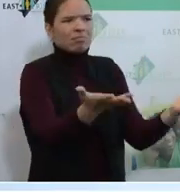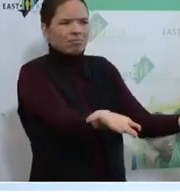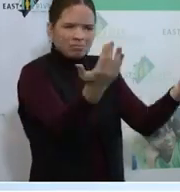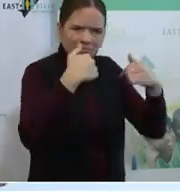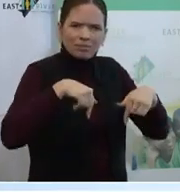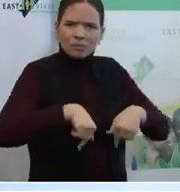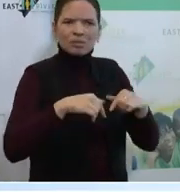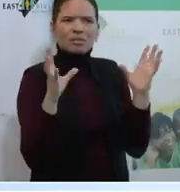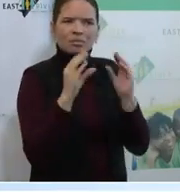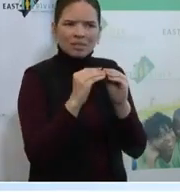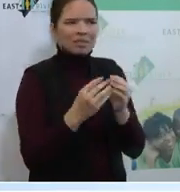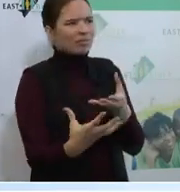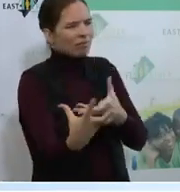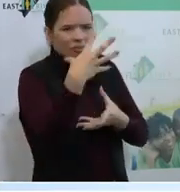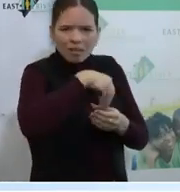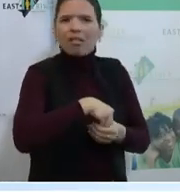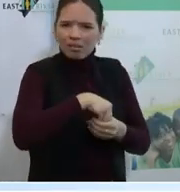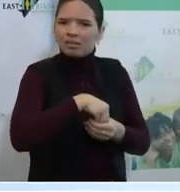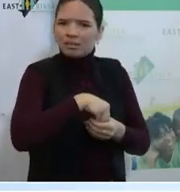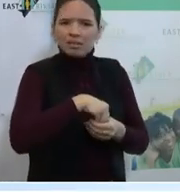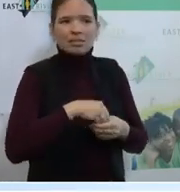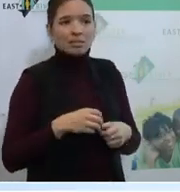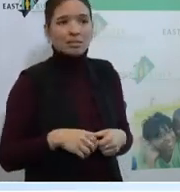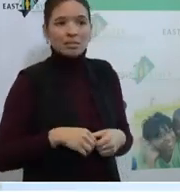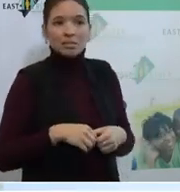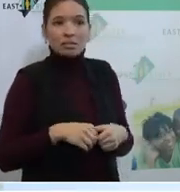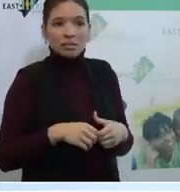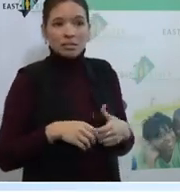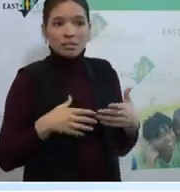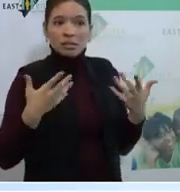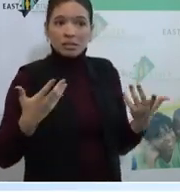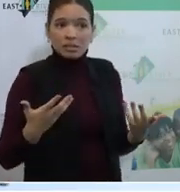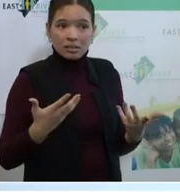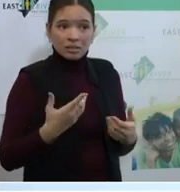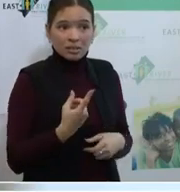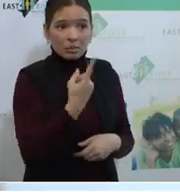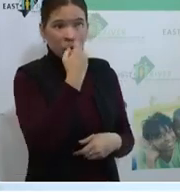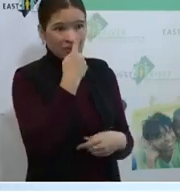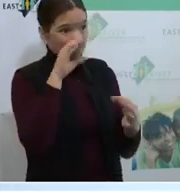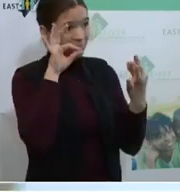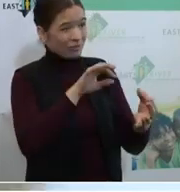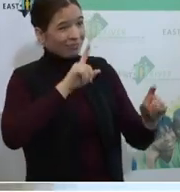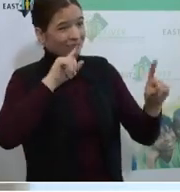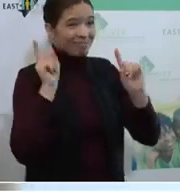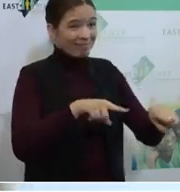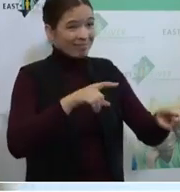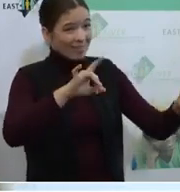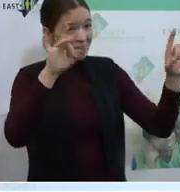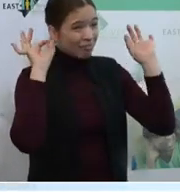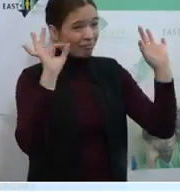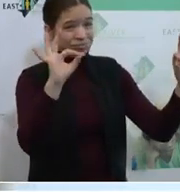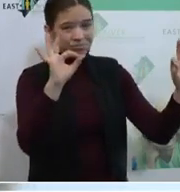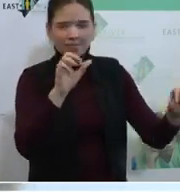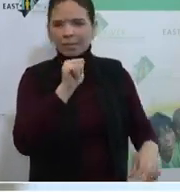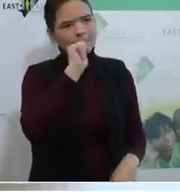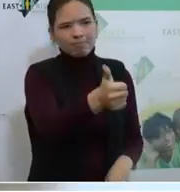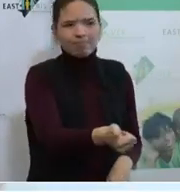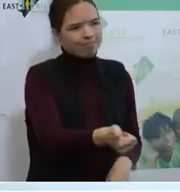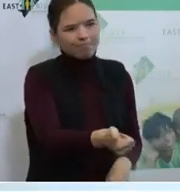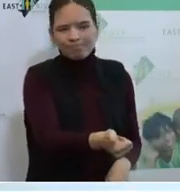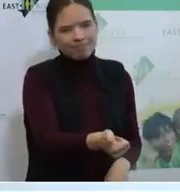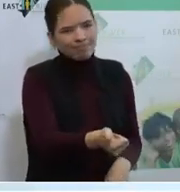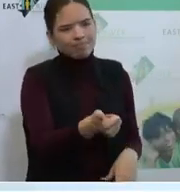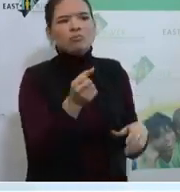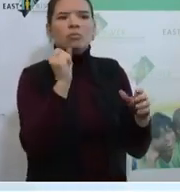is one perfect answer to touching every person. So that's why we try to go to